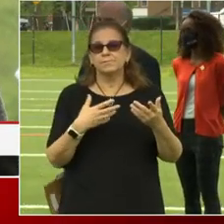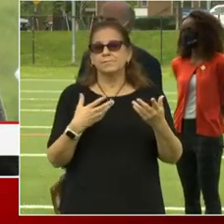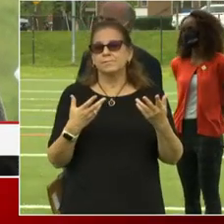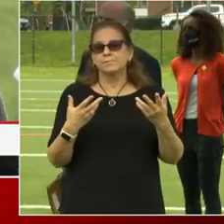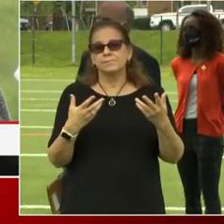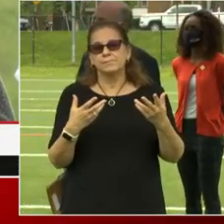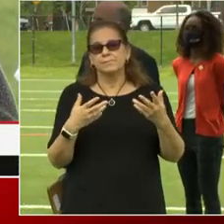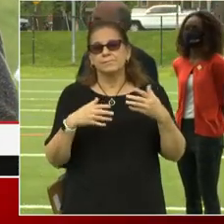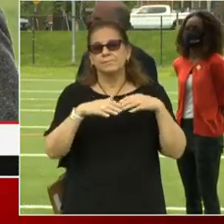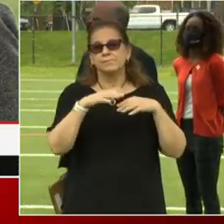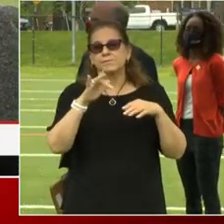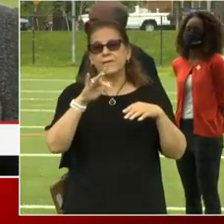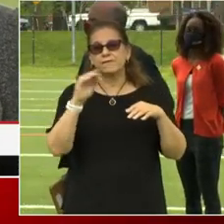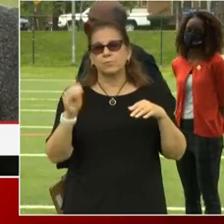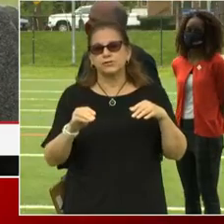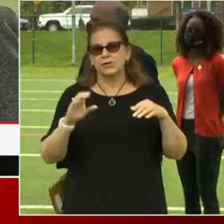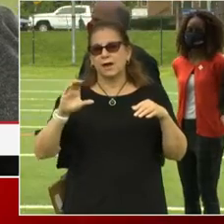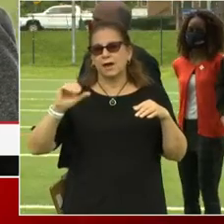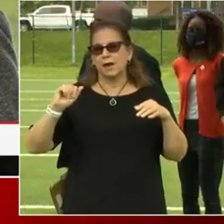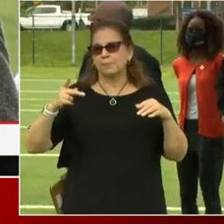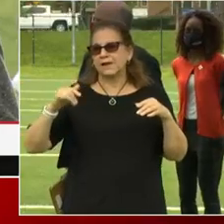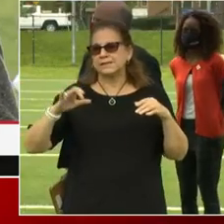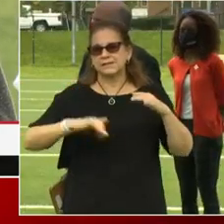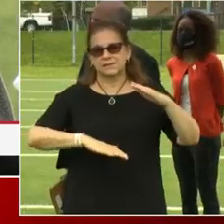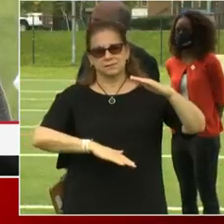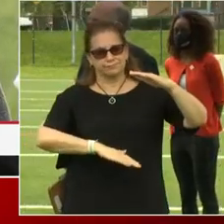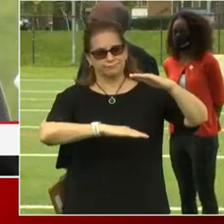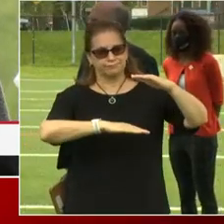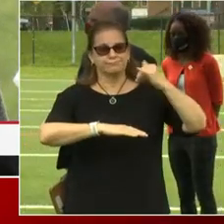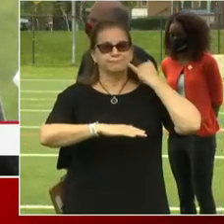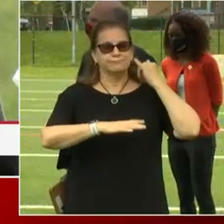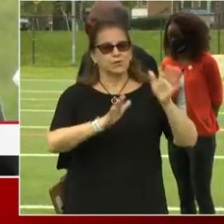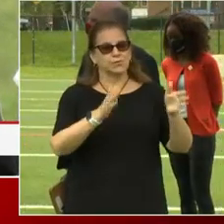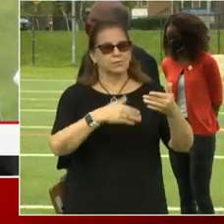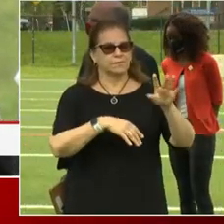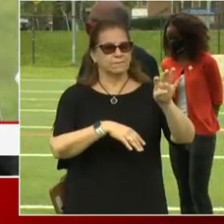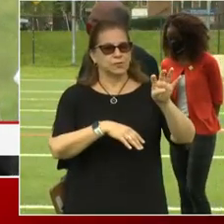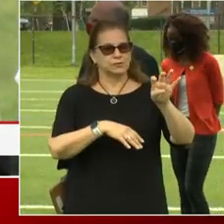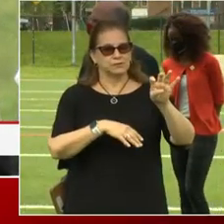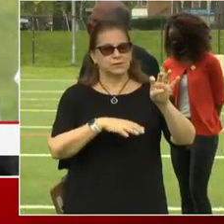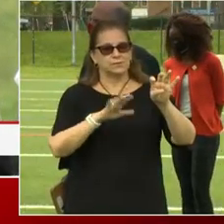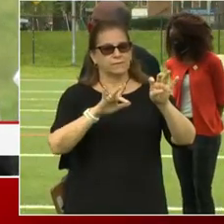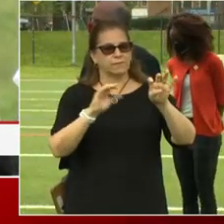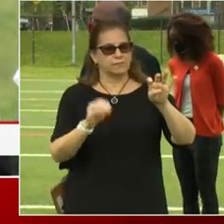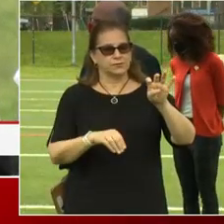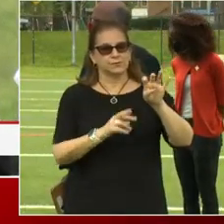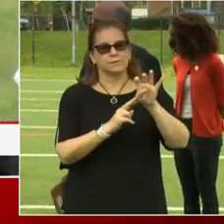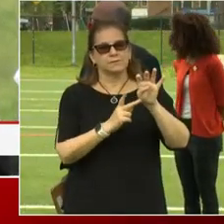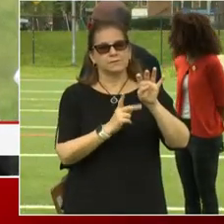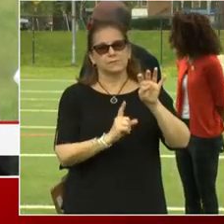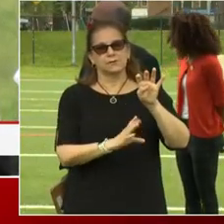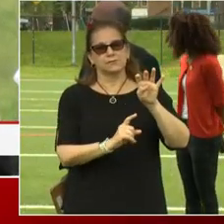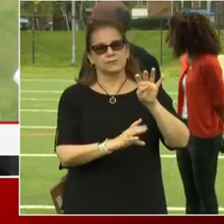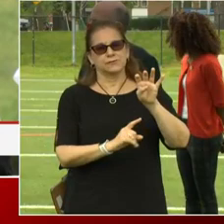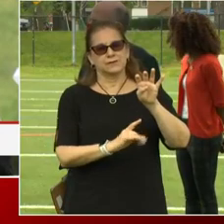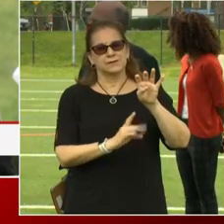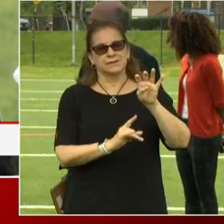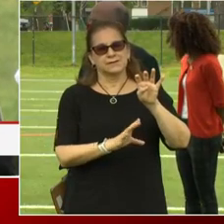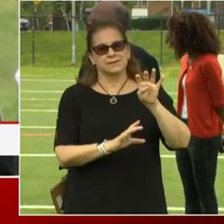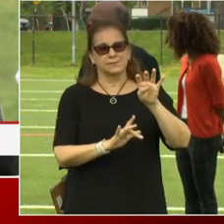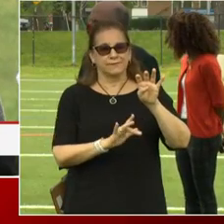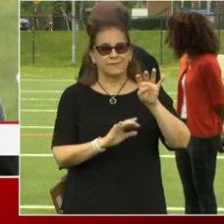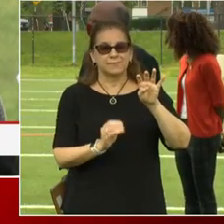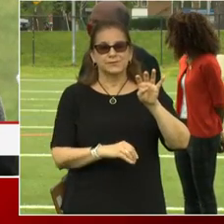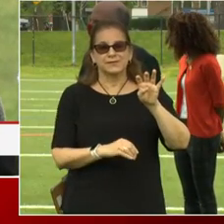have 25% capacity. Before May 1st, they weren't permitted to have